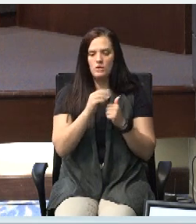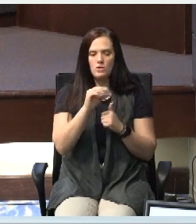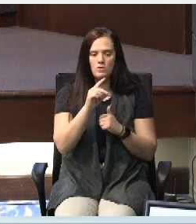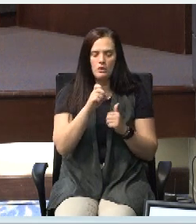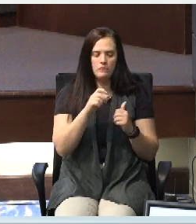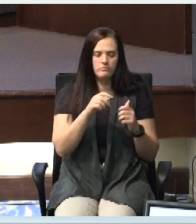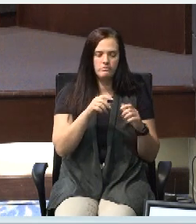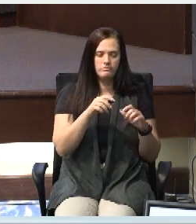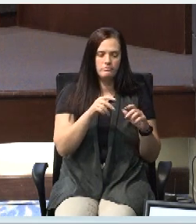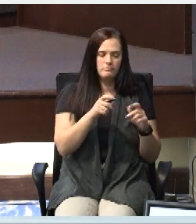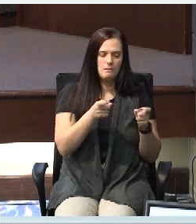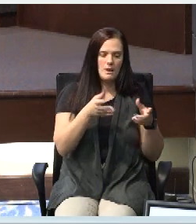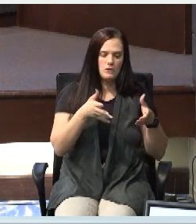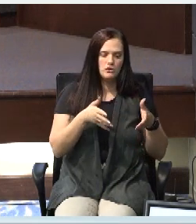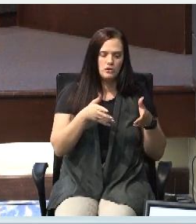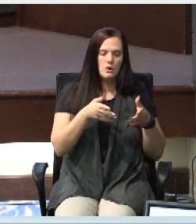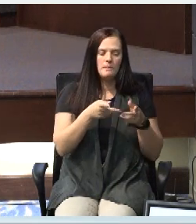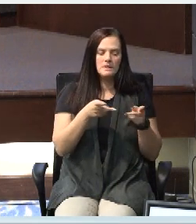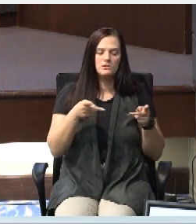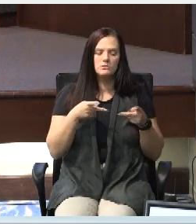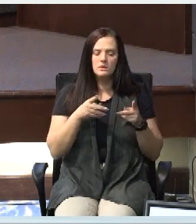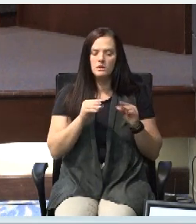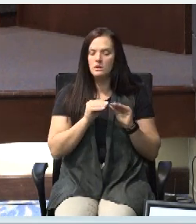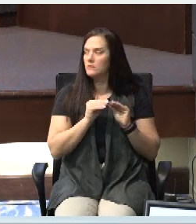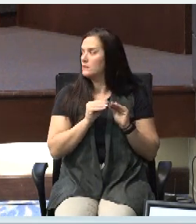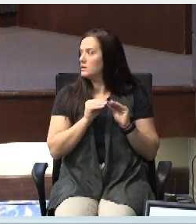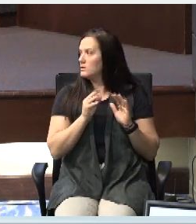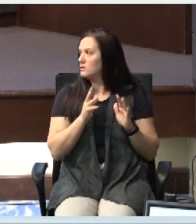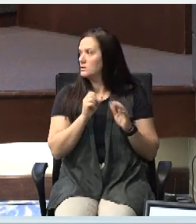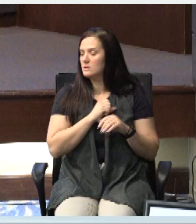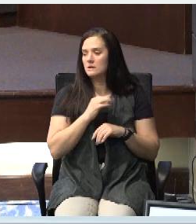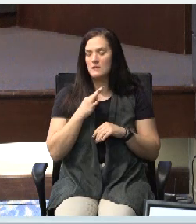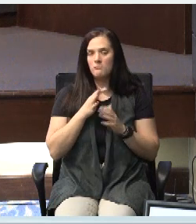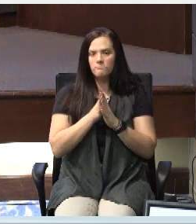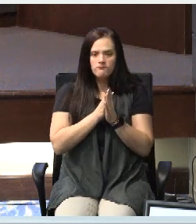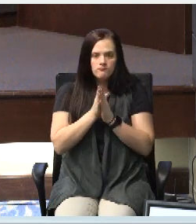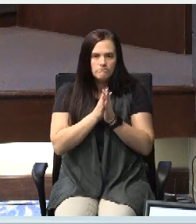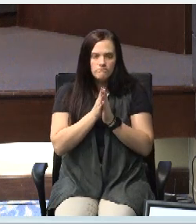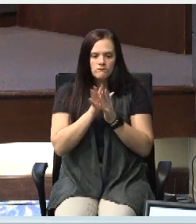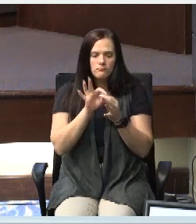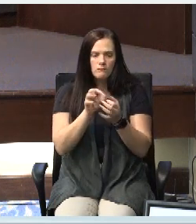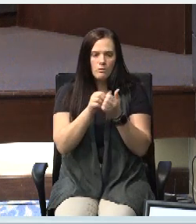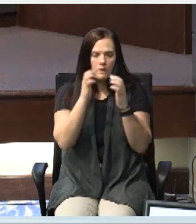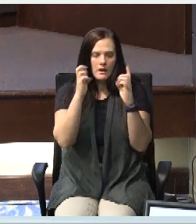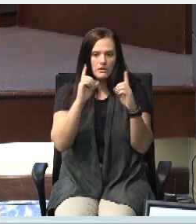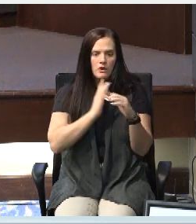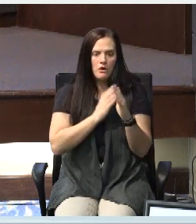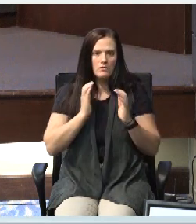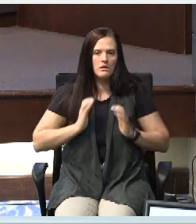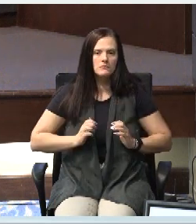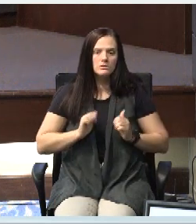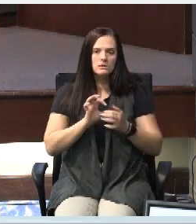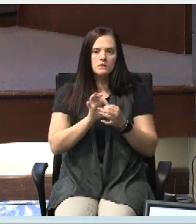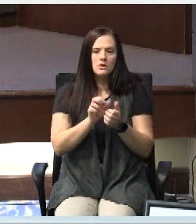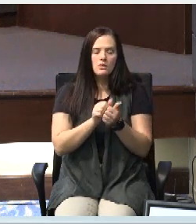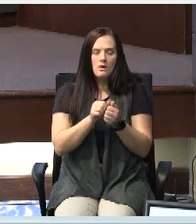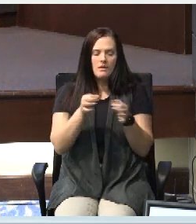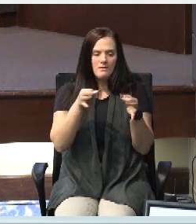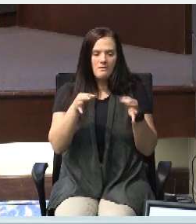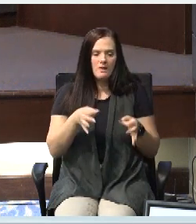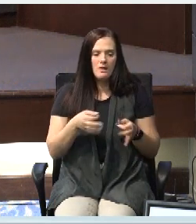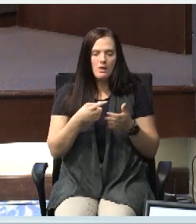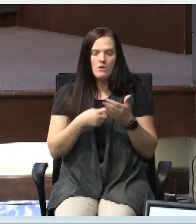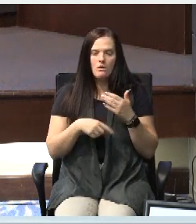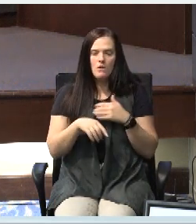position. We always seek voluntary compliance, and staff is diligent when it comes to educating our customers on defining what a